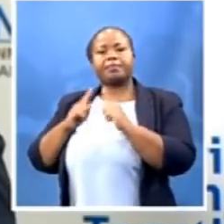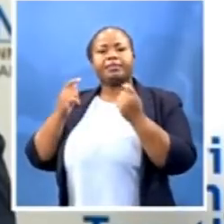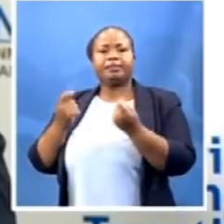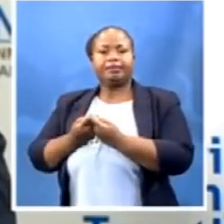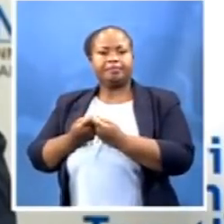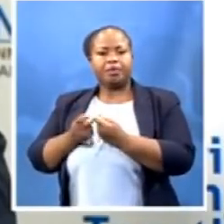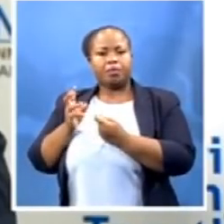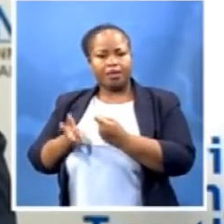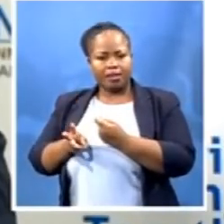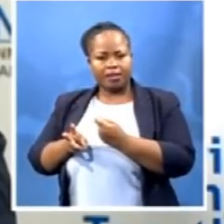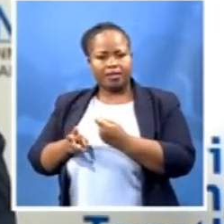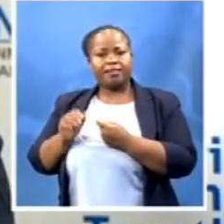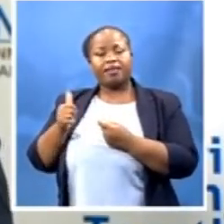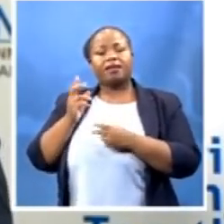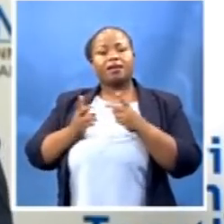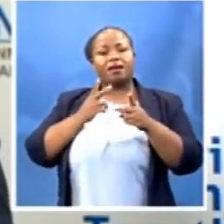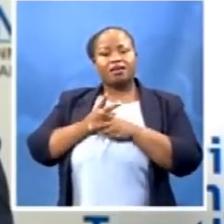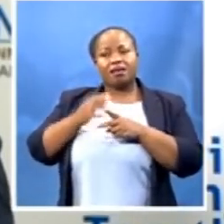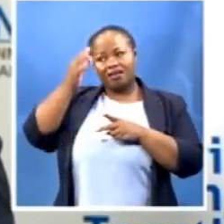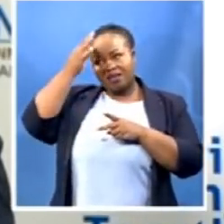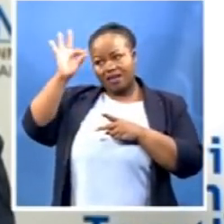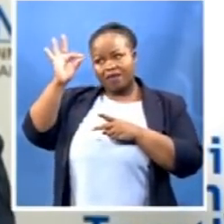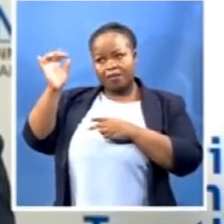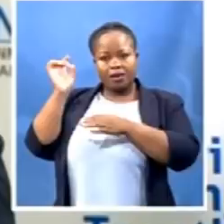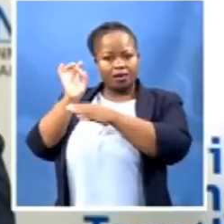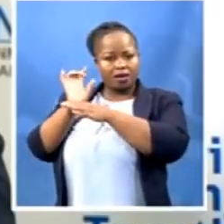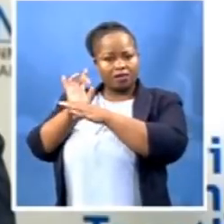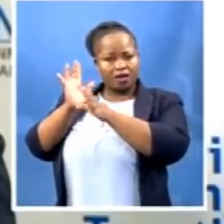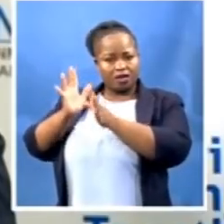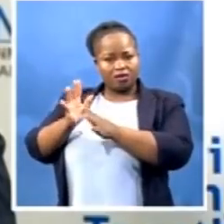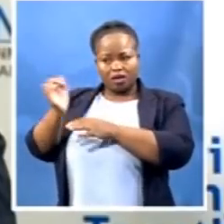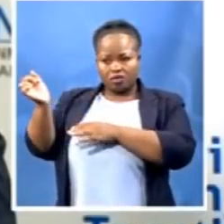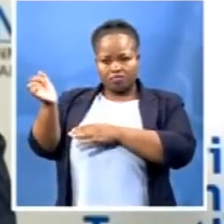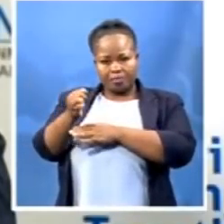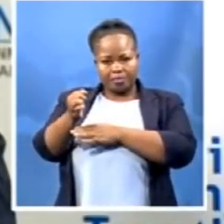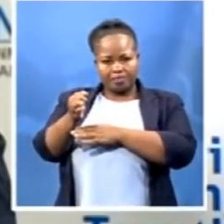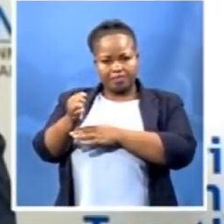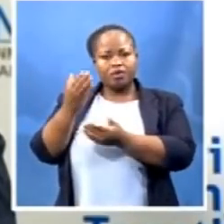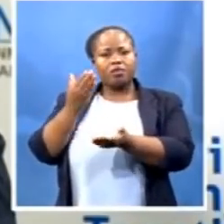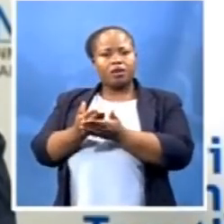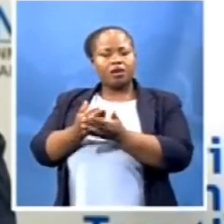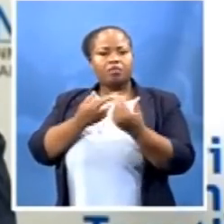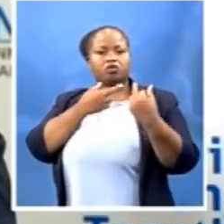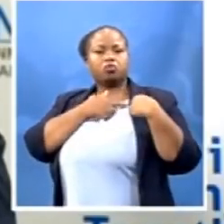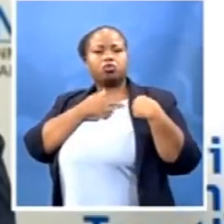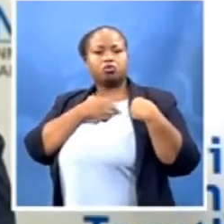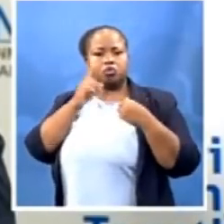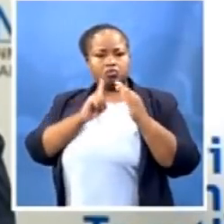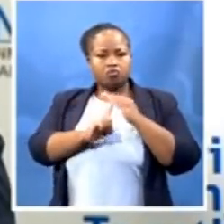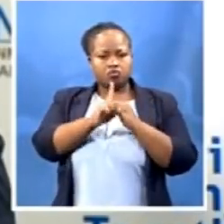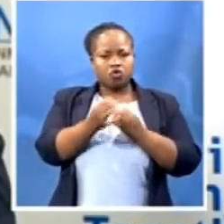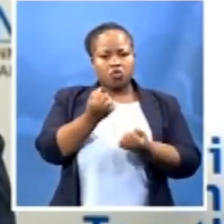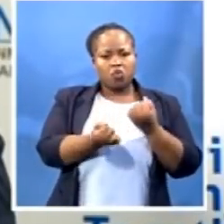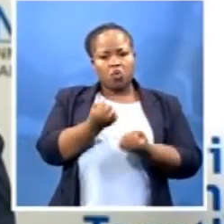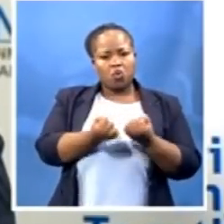advisors with approaching the courts on our behalf, seeking a blanket court order to interdict